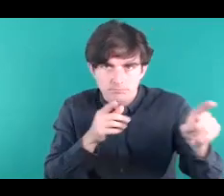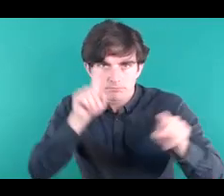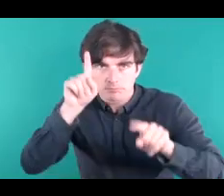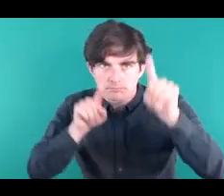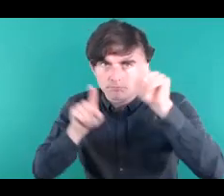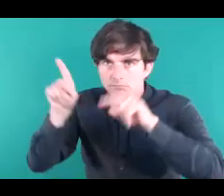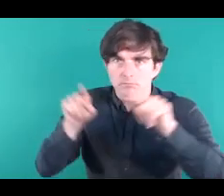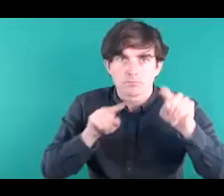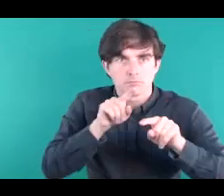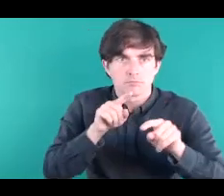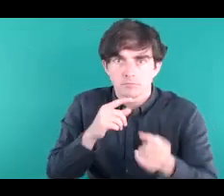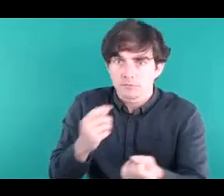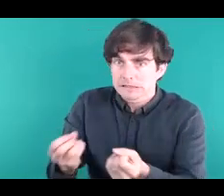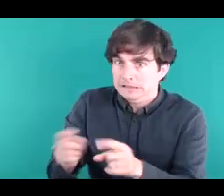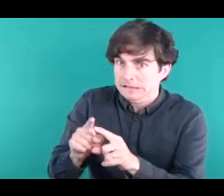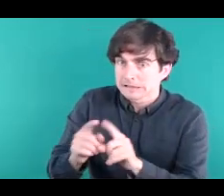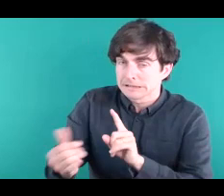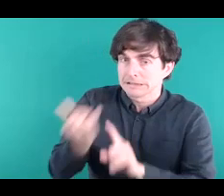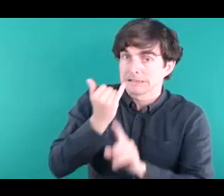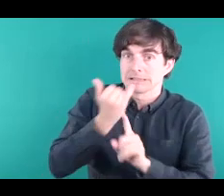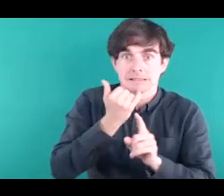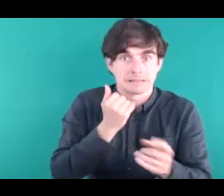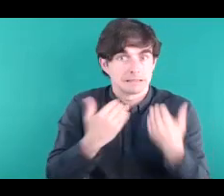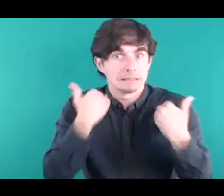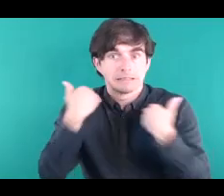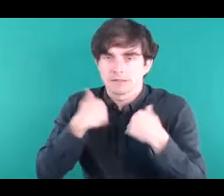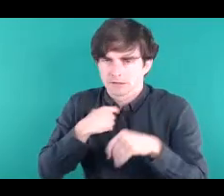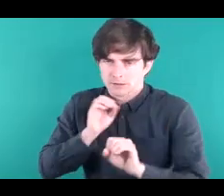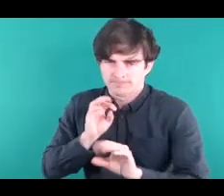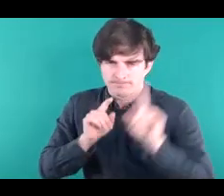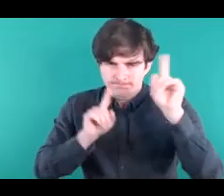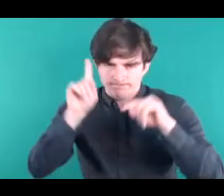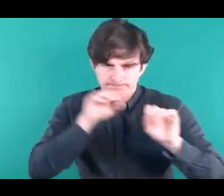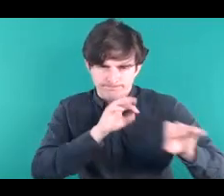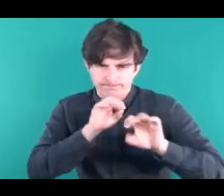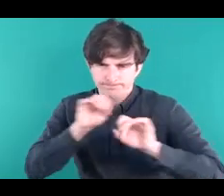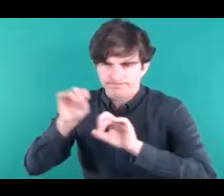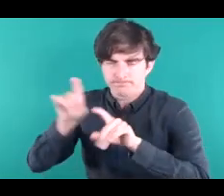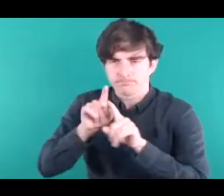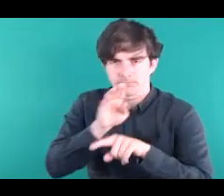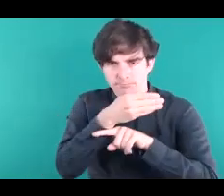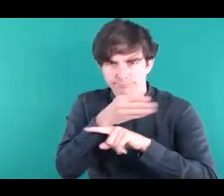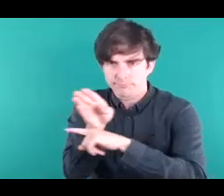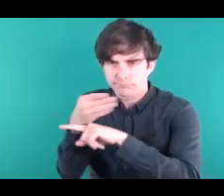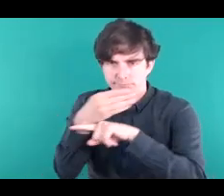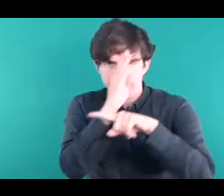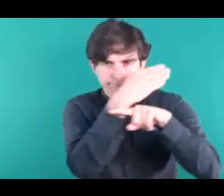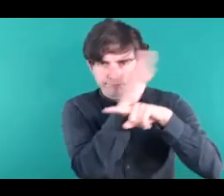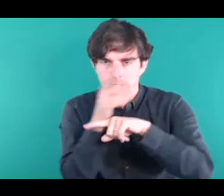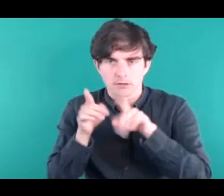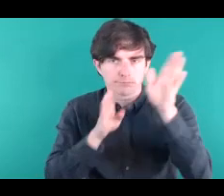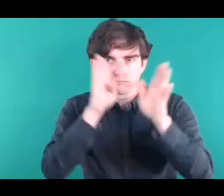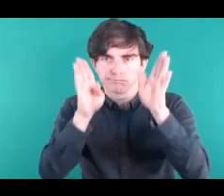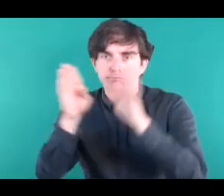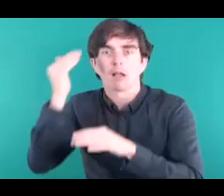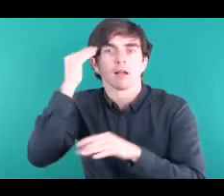gender issues, how we can work better to support women, how we can look better to support women with disabilities,